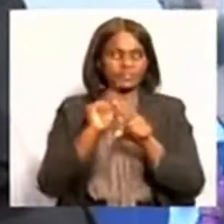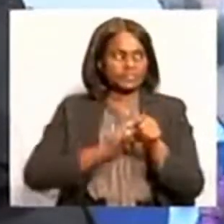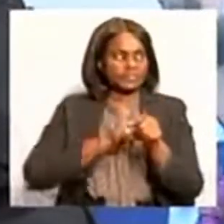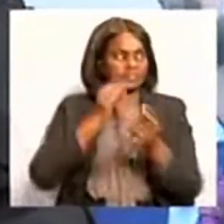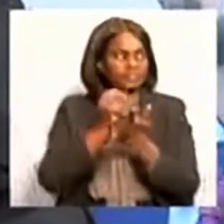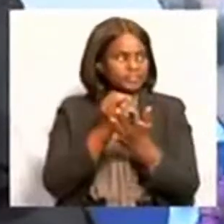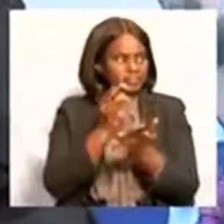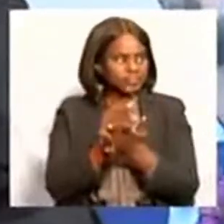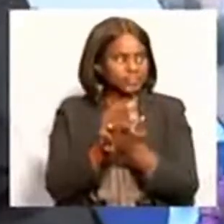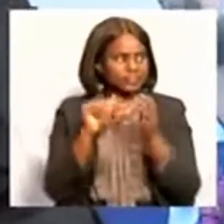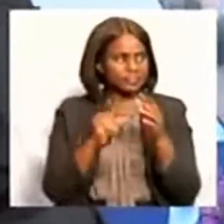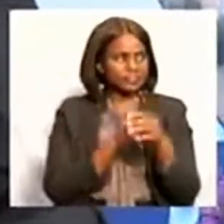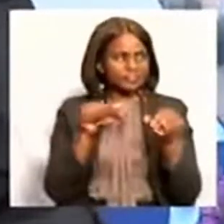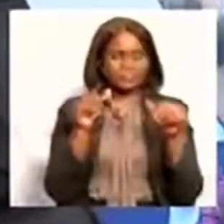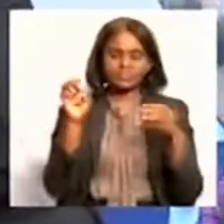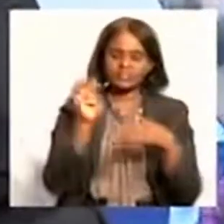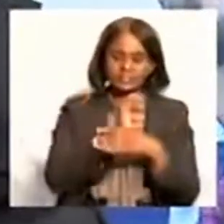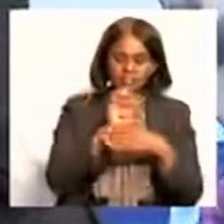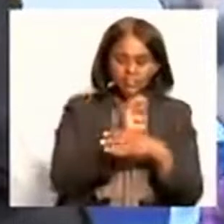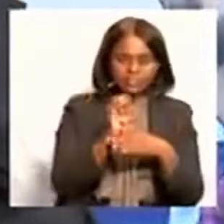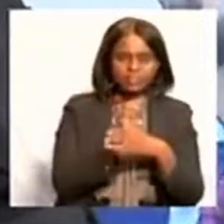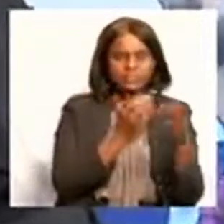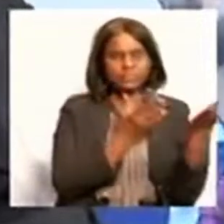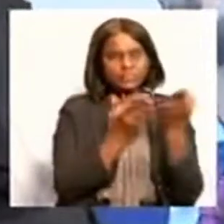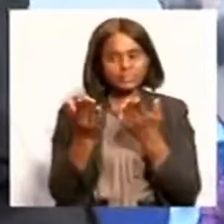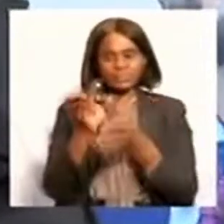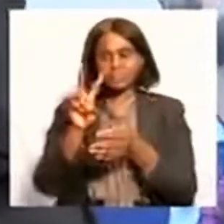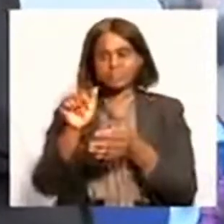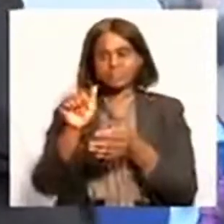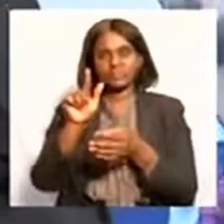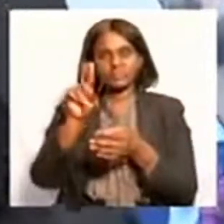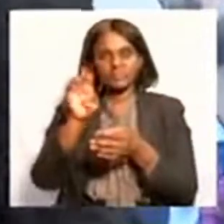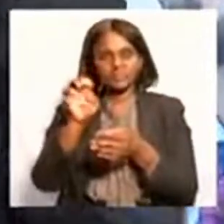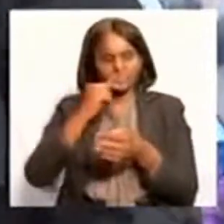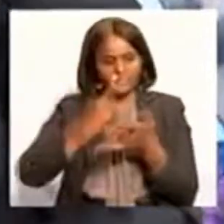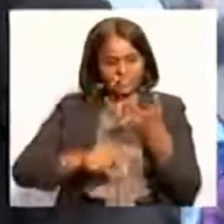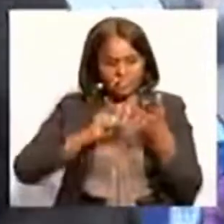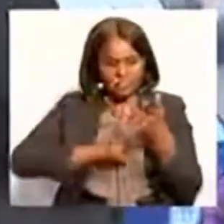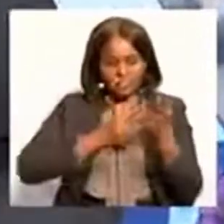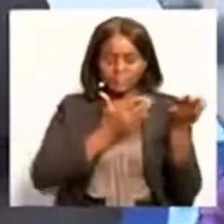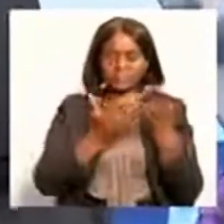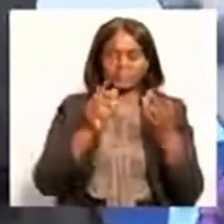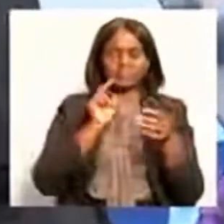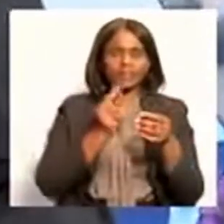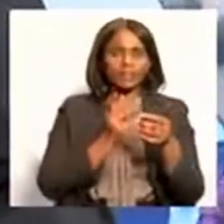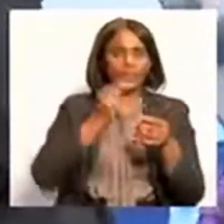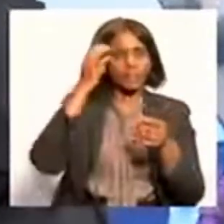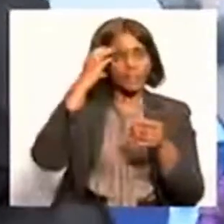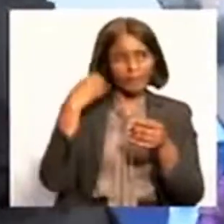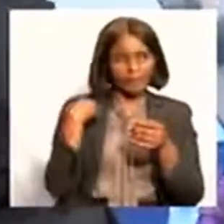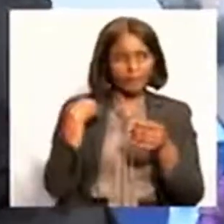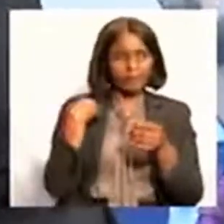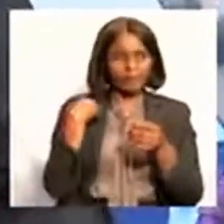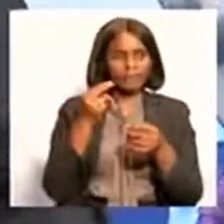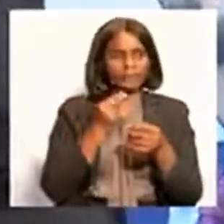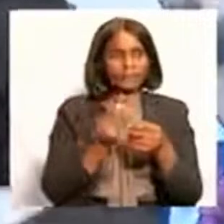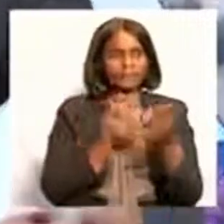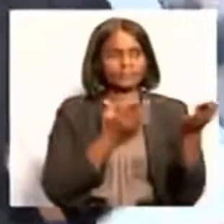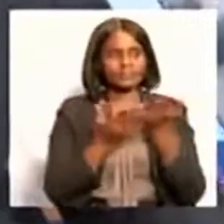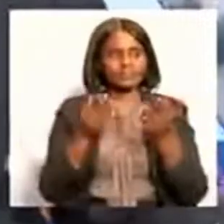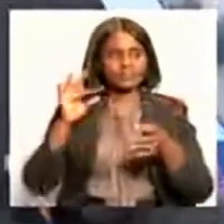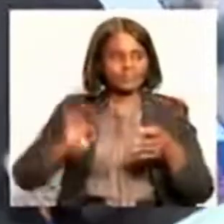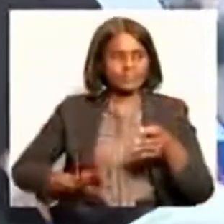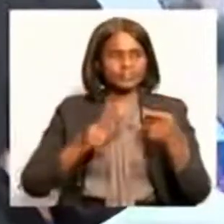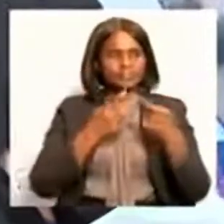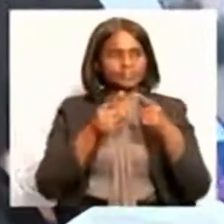we evaluate ourselves, what value do we bring to the citizens? And you must appreciate, Julius, that as an office, we bring benefits through